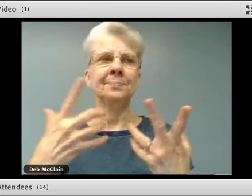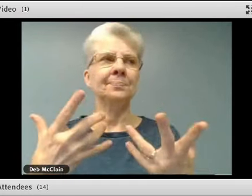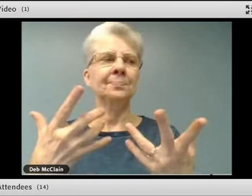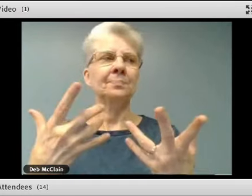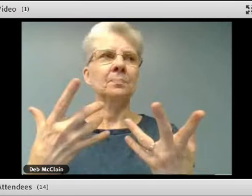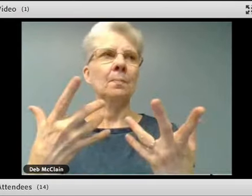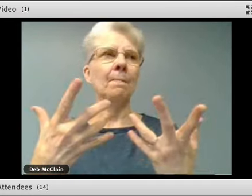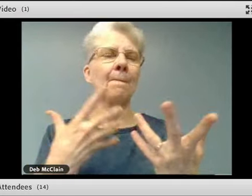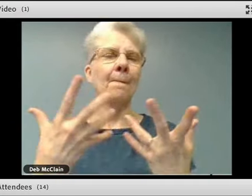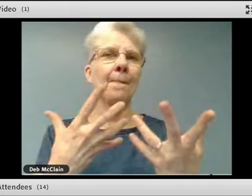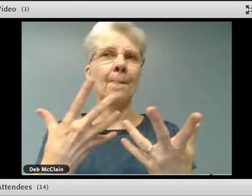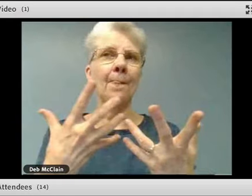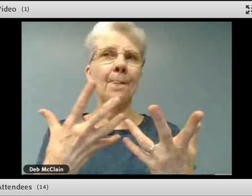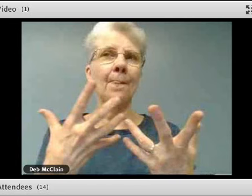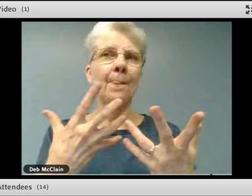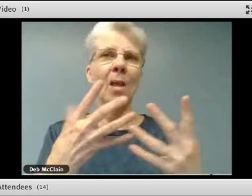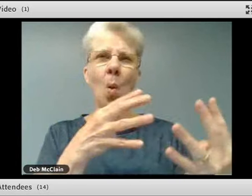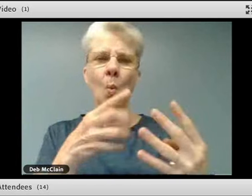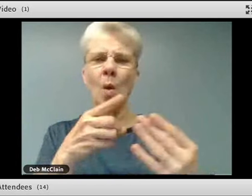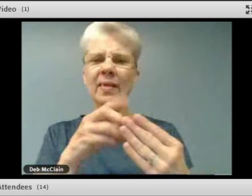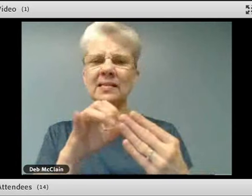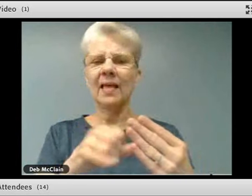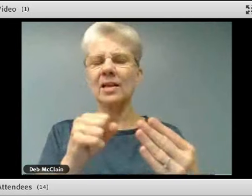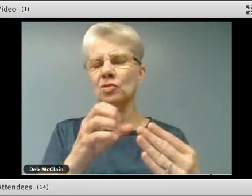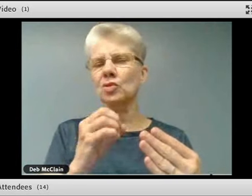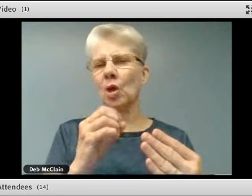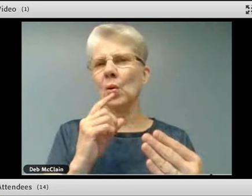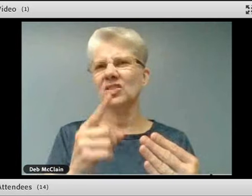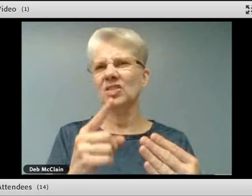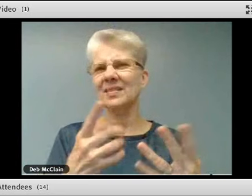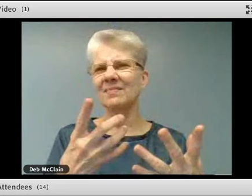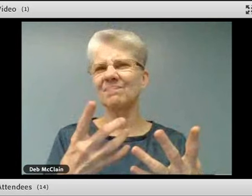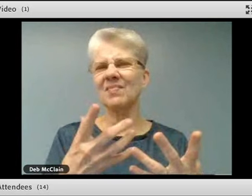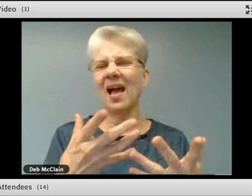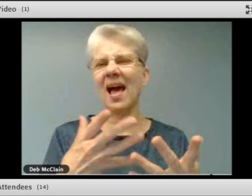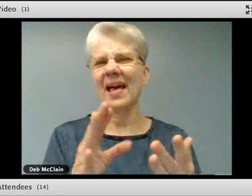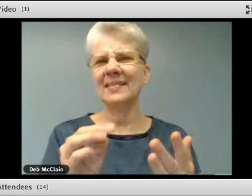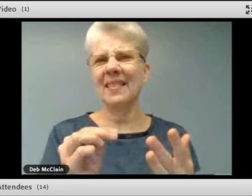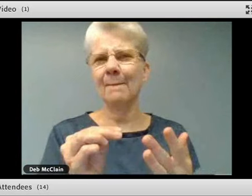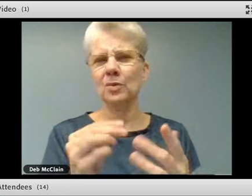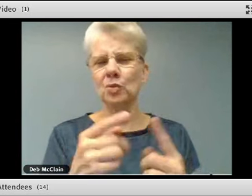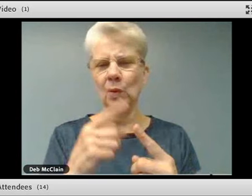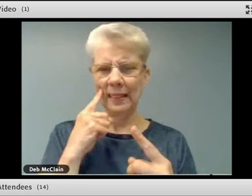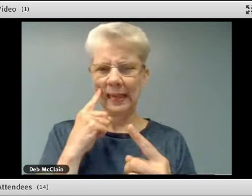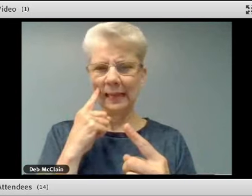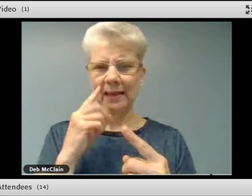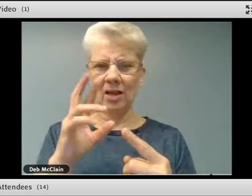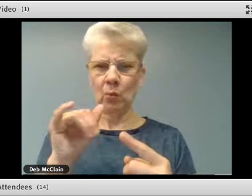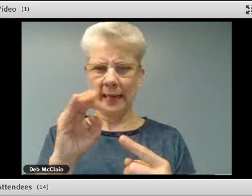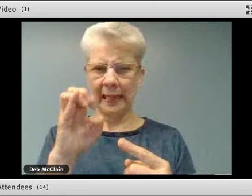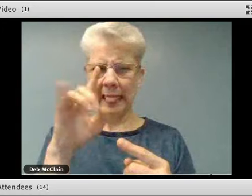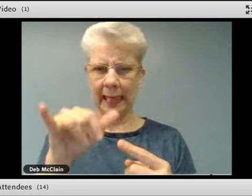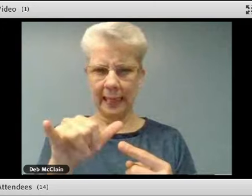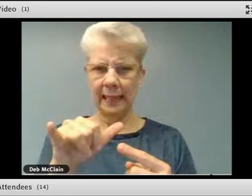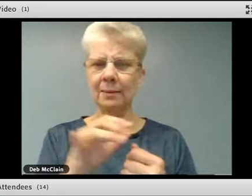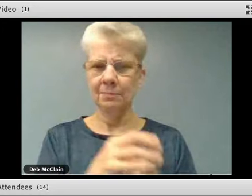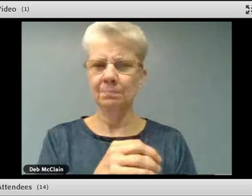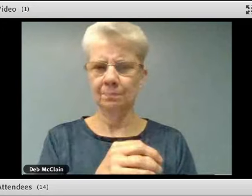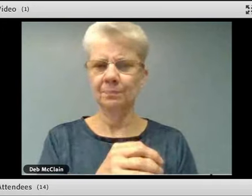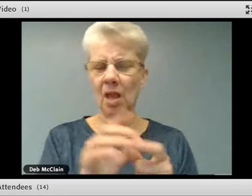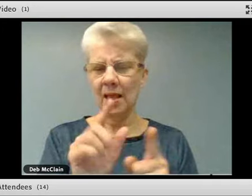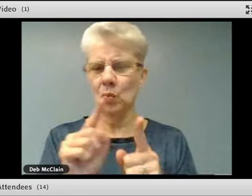war and things like that. So it just allows them to think critically as well. And I know a lot of our students were not alive